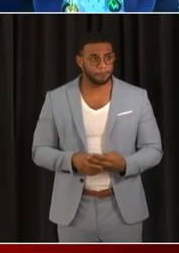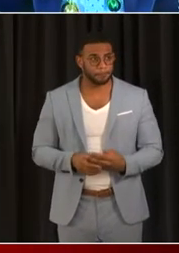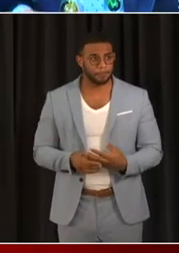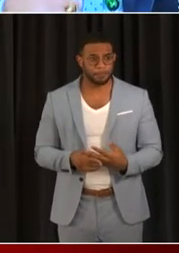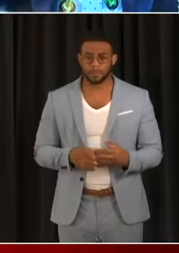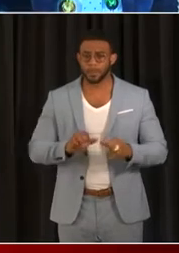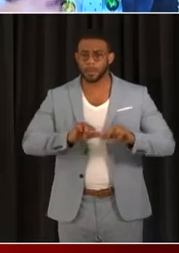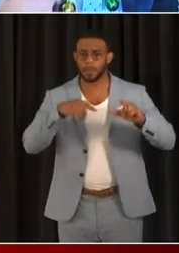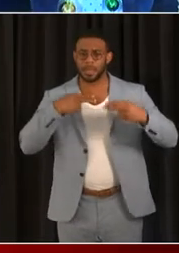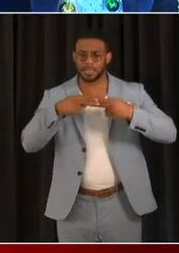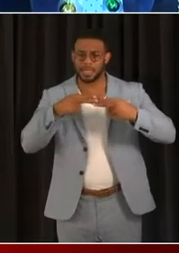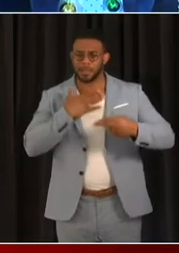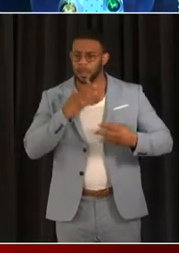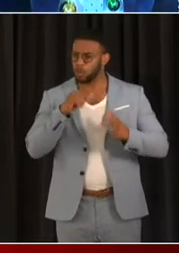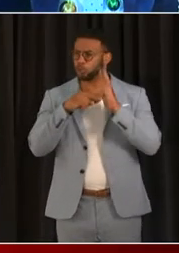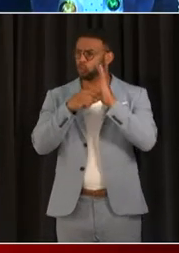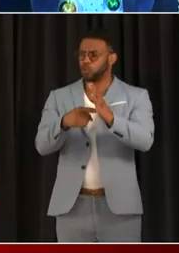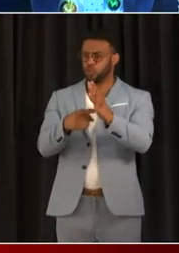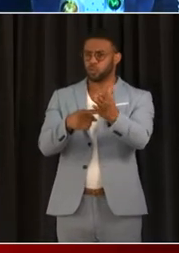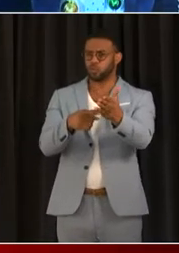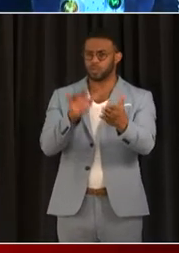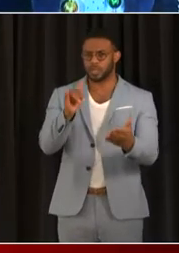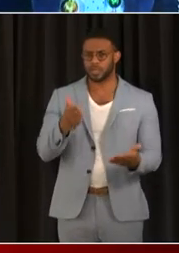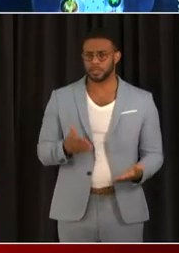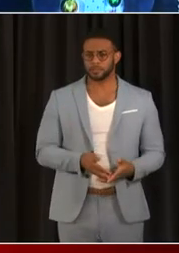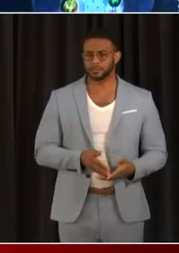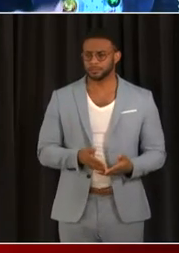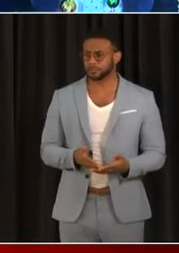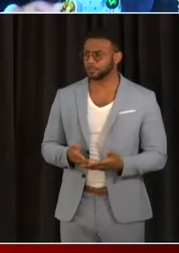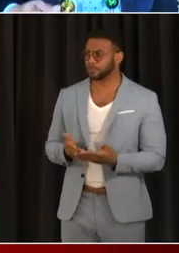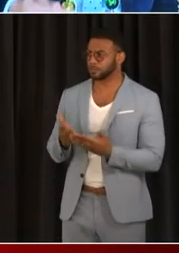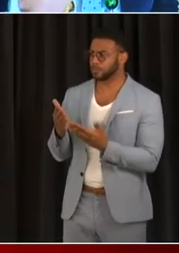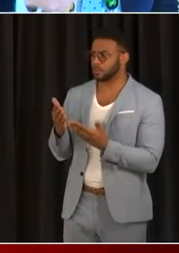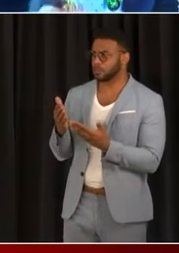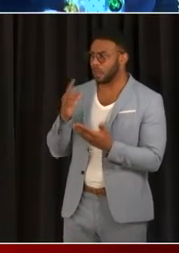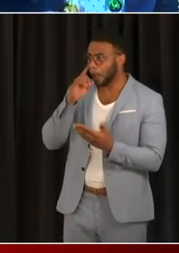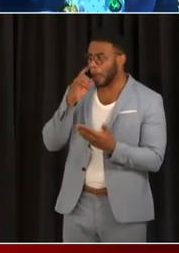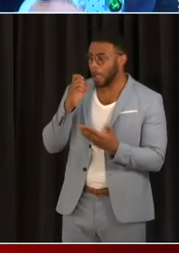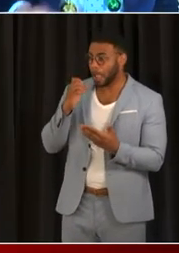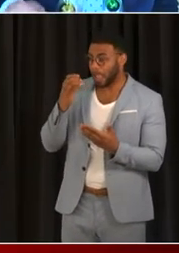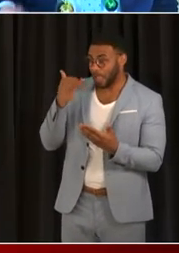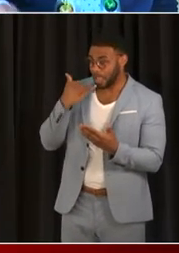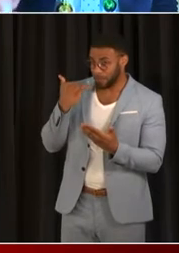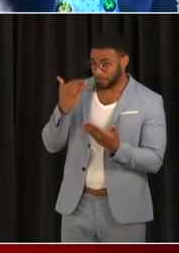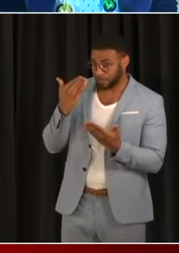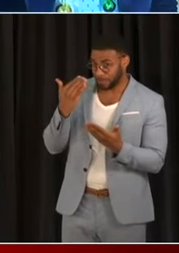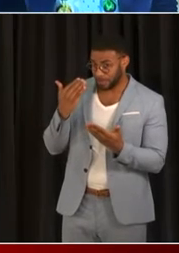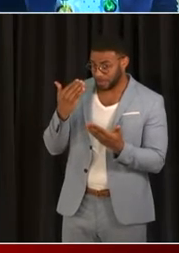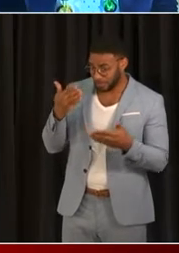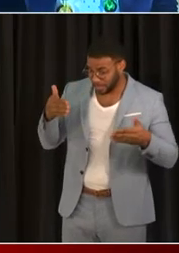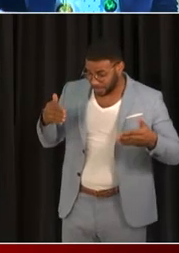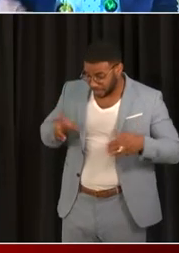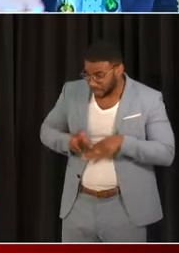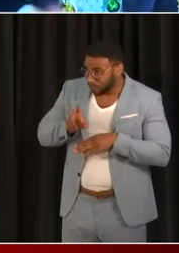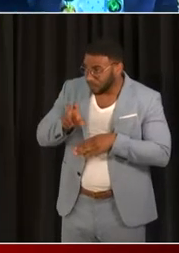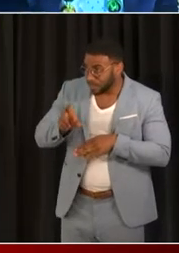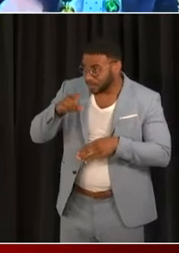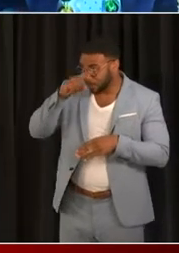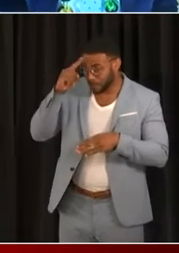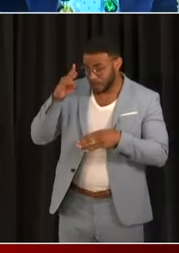some slides, because I want to show you that if we invest in Black